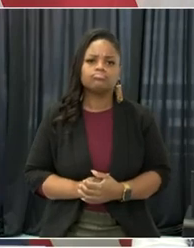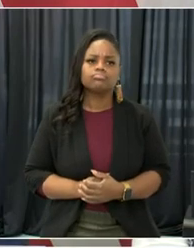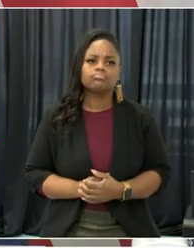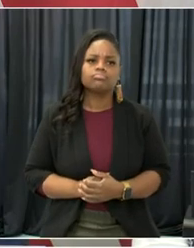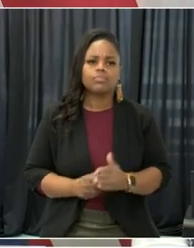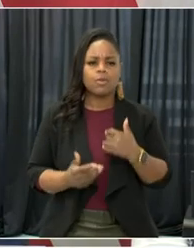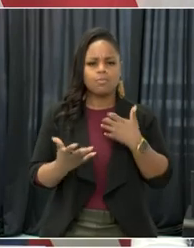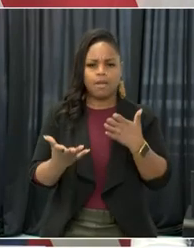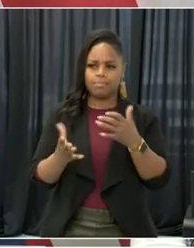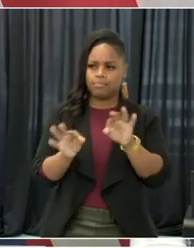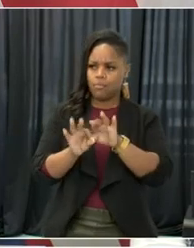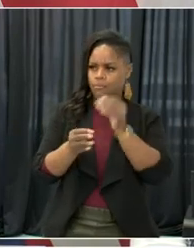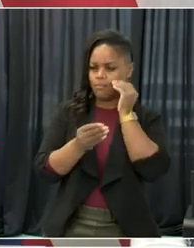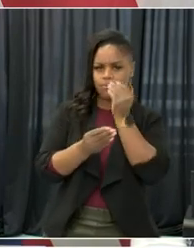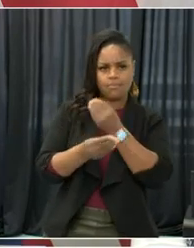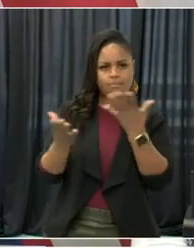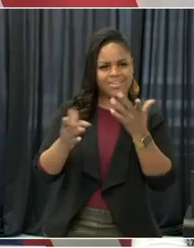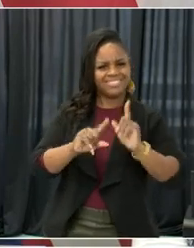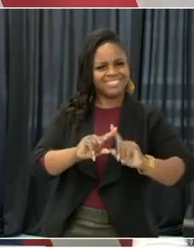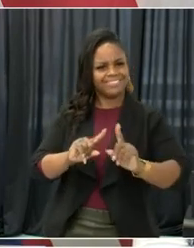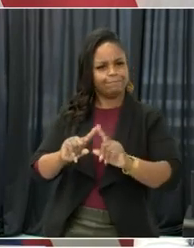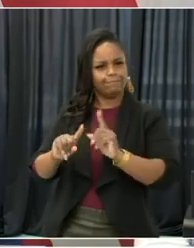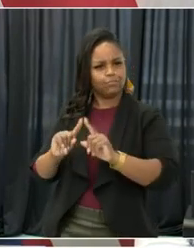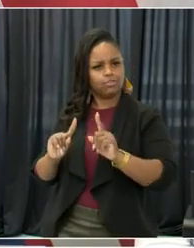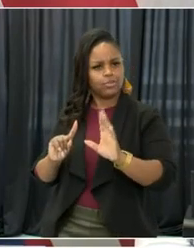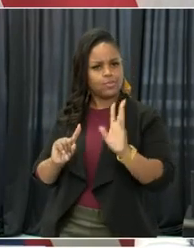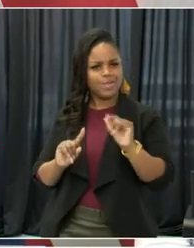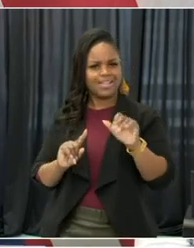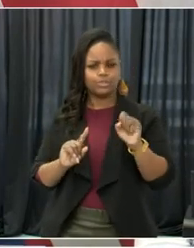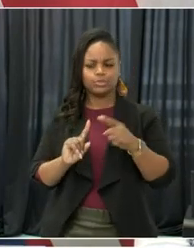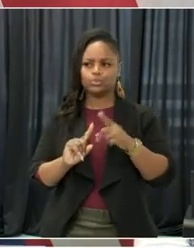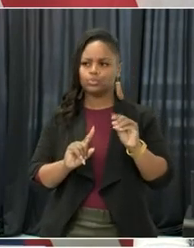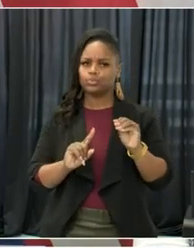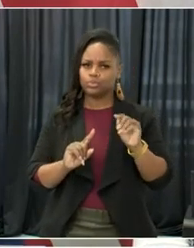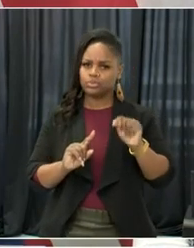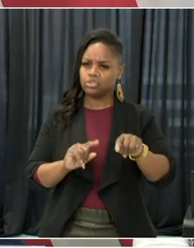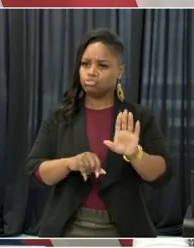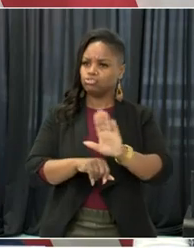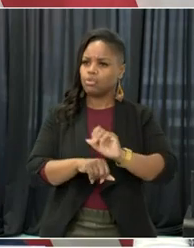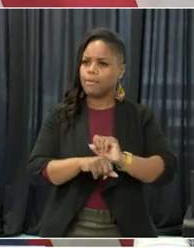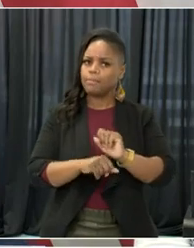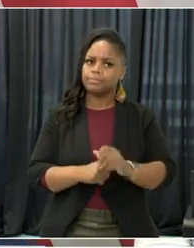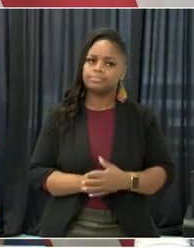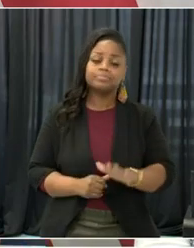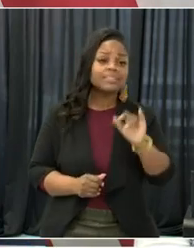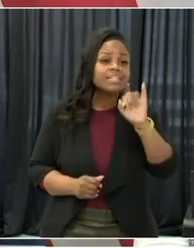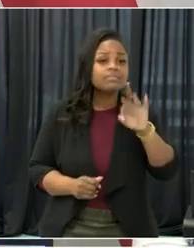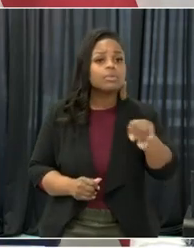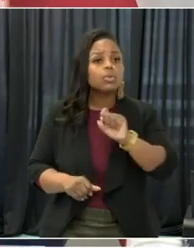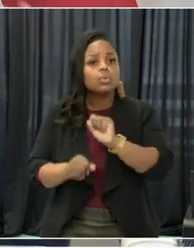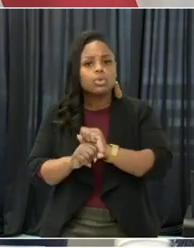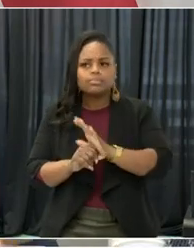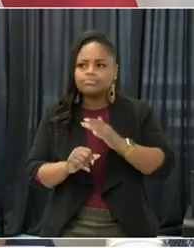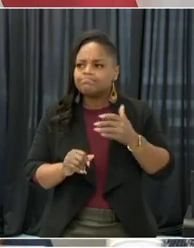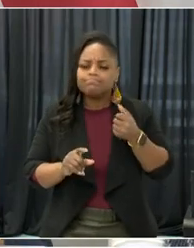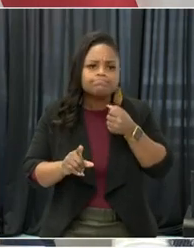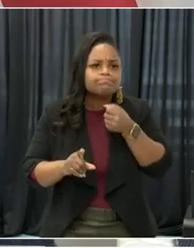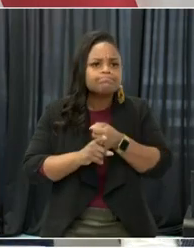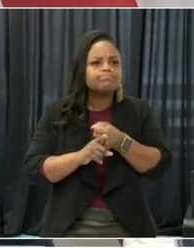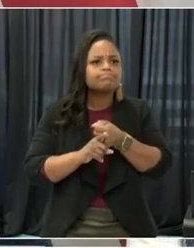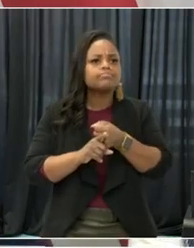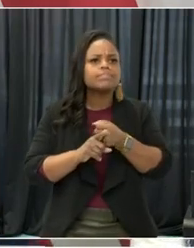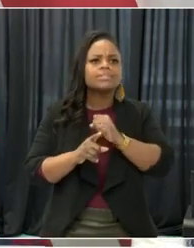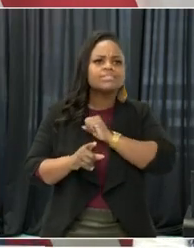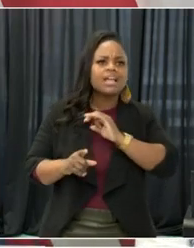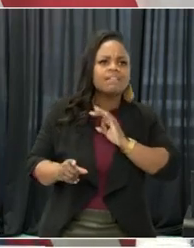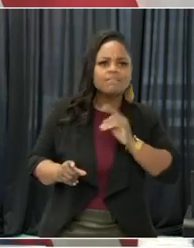that there are all kinds of ways that they can do their job. And if they want to impact staffing for